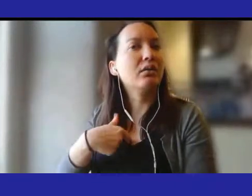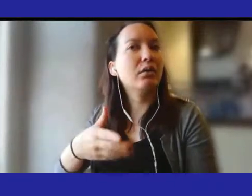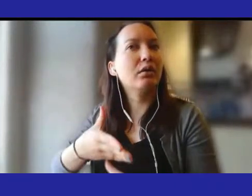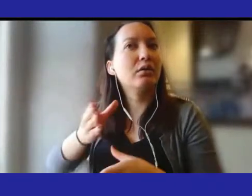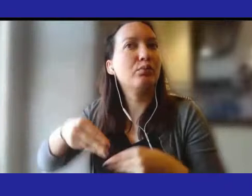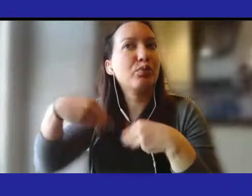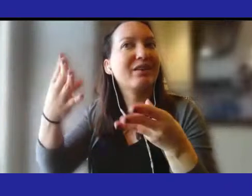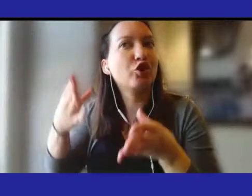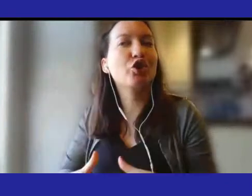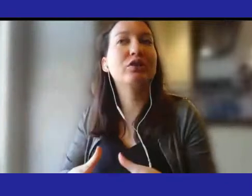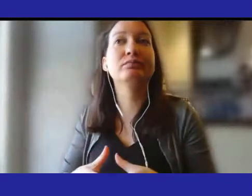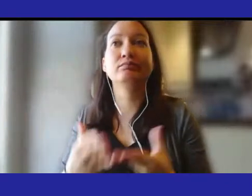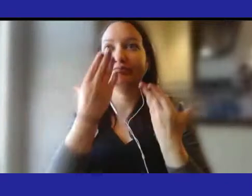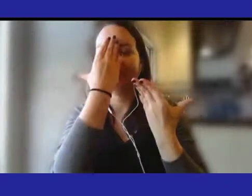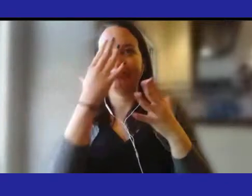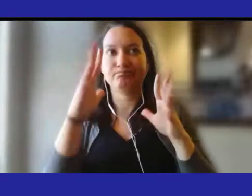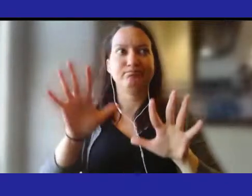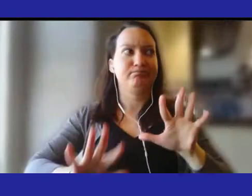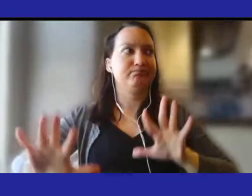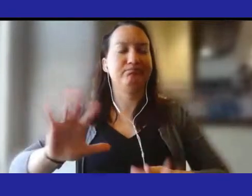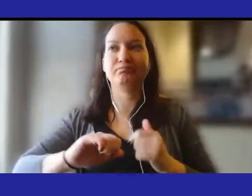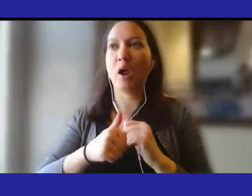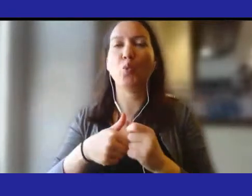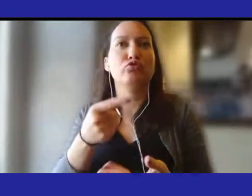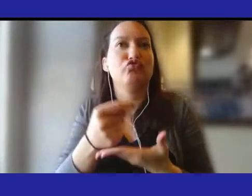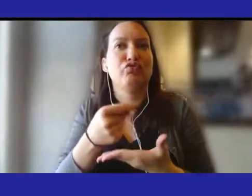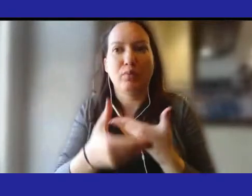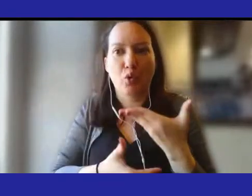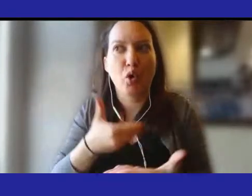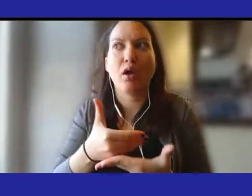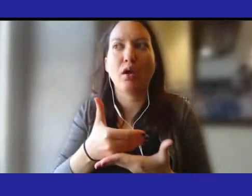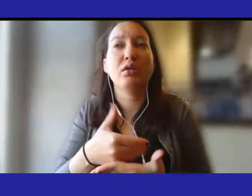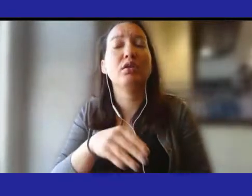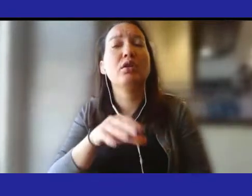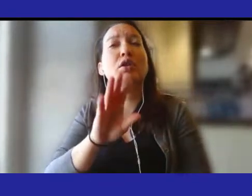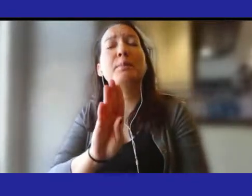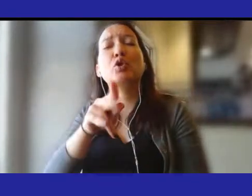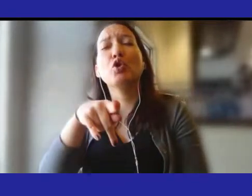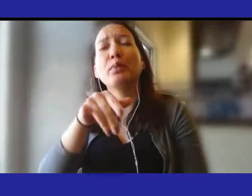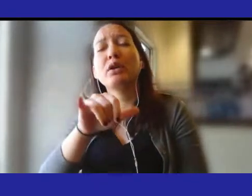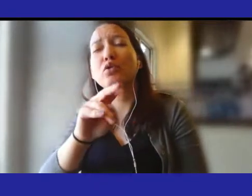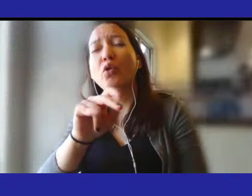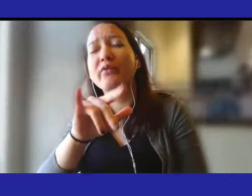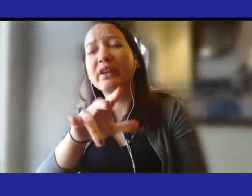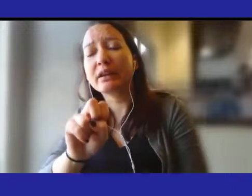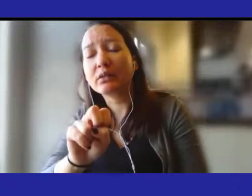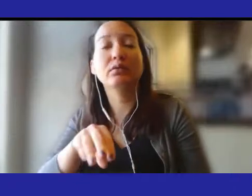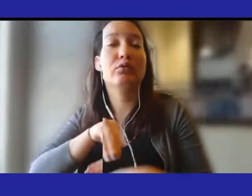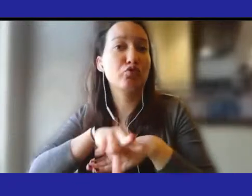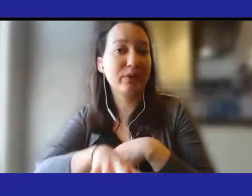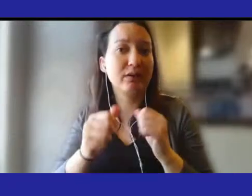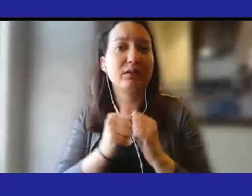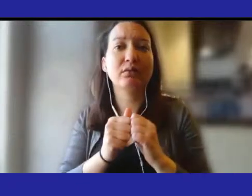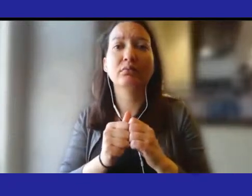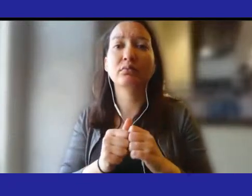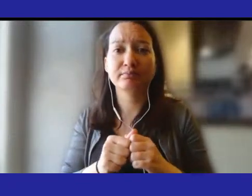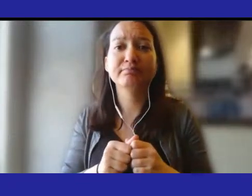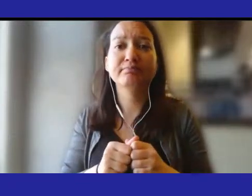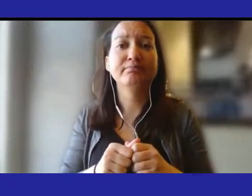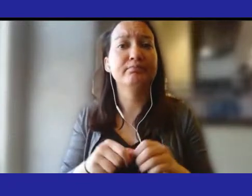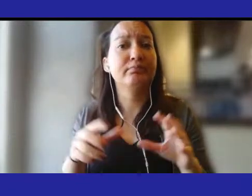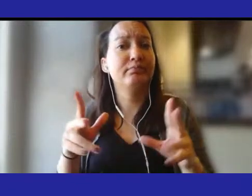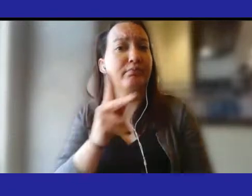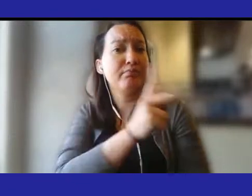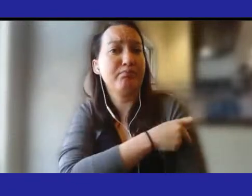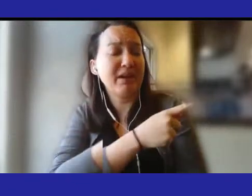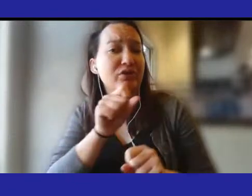an unfamiliarity with treatment protocols like buprenorphine, are all contributing limitations to our ability to have these patients access care